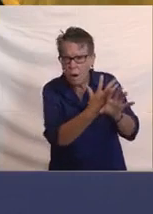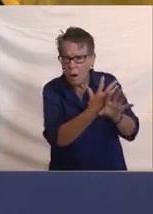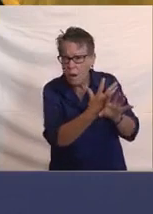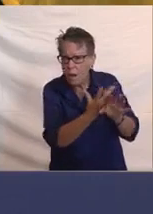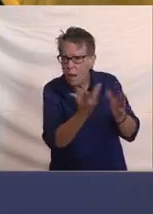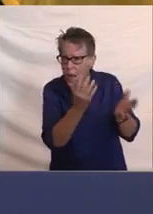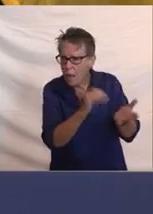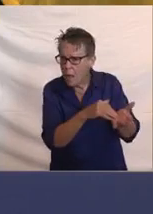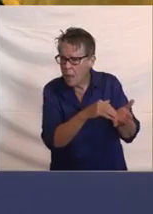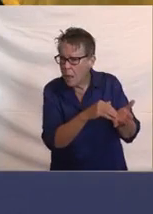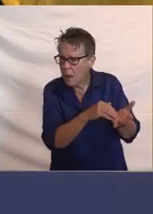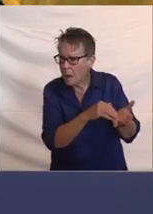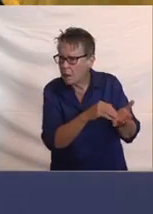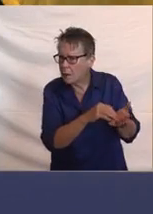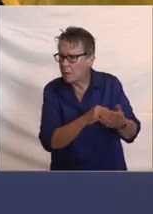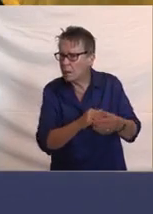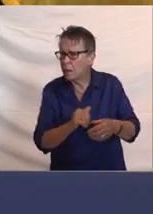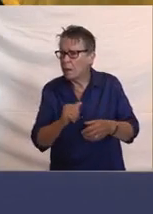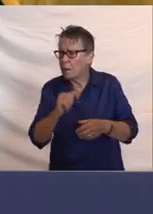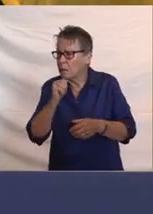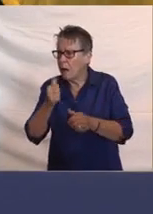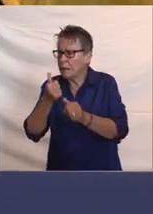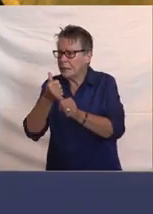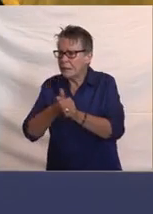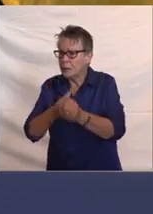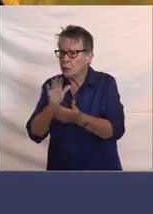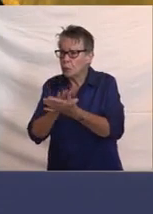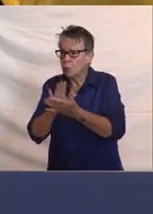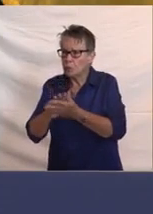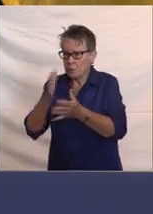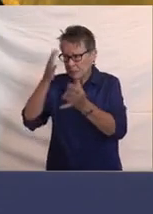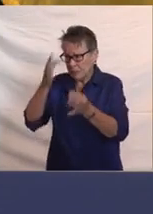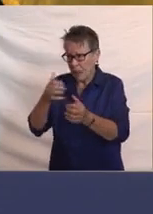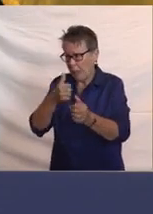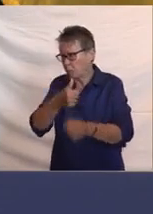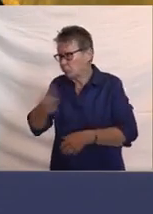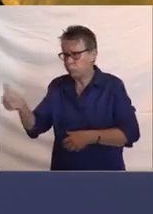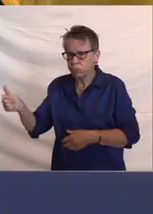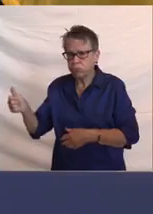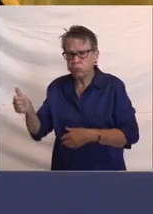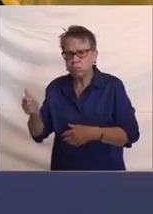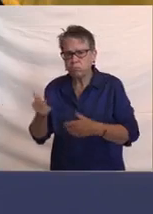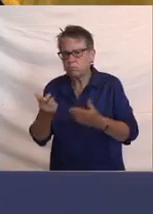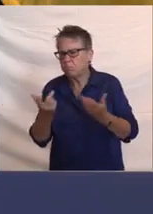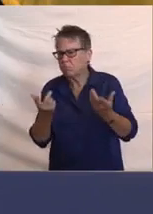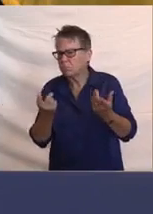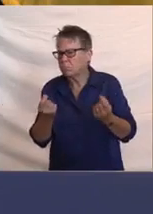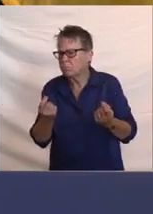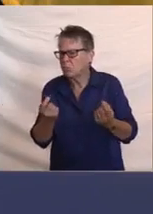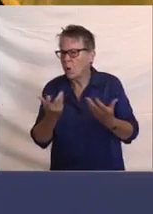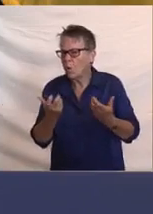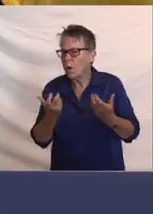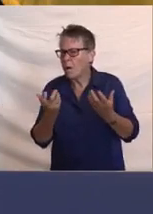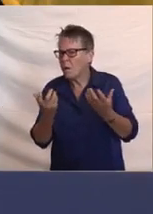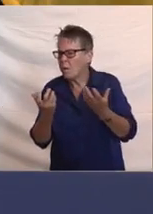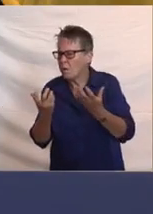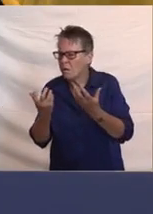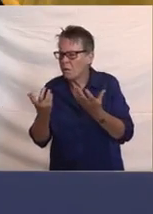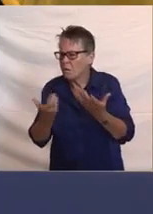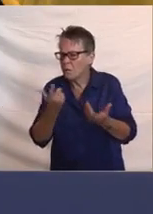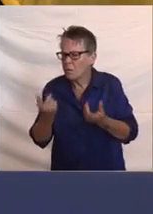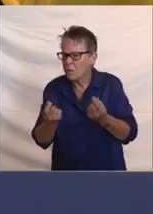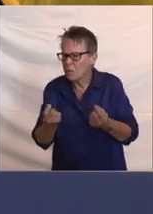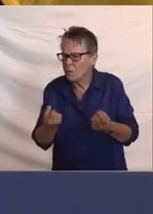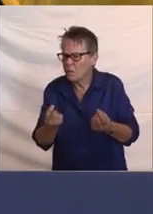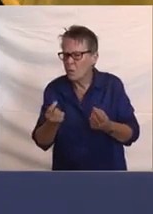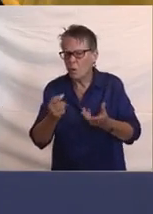figuring out their own plan, to have a more planned out overview of this situation so that if a school has to